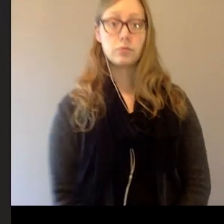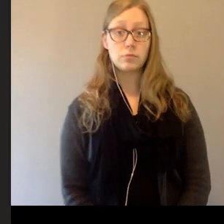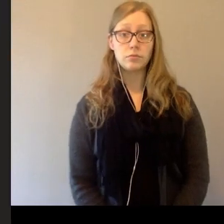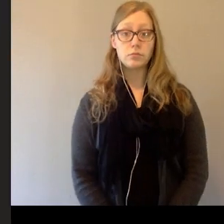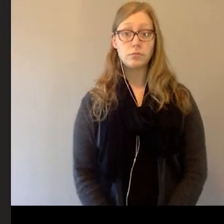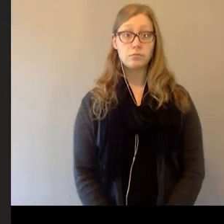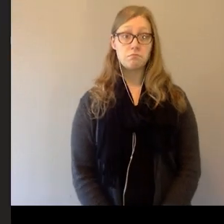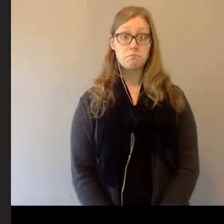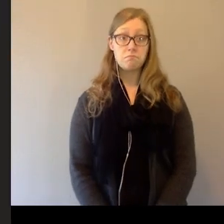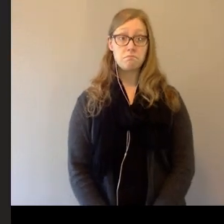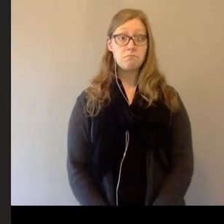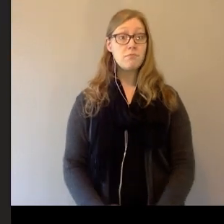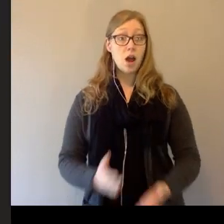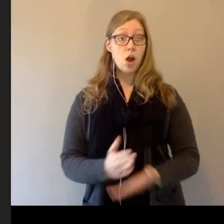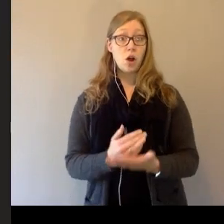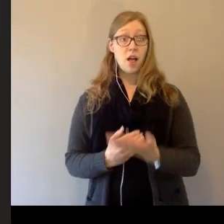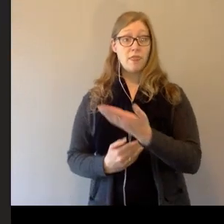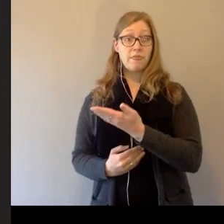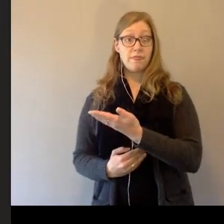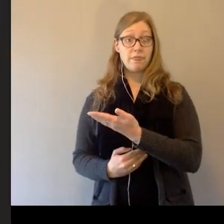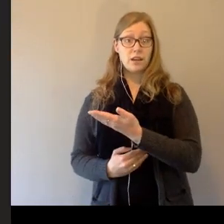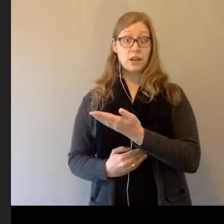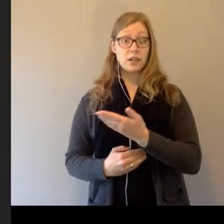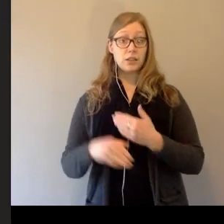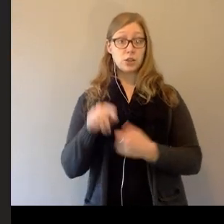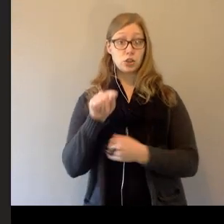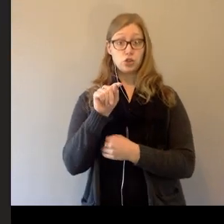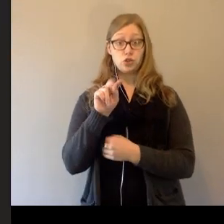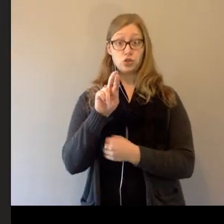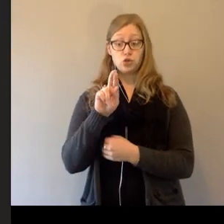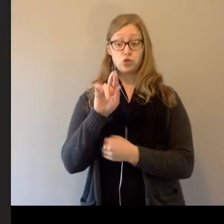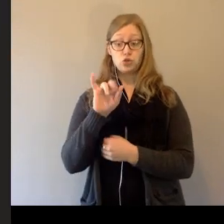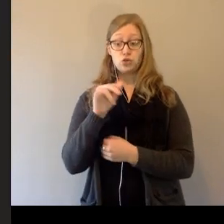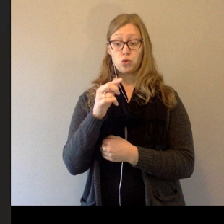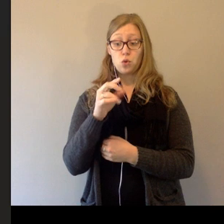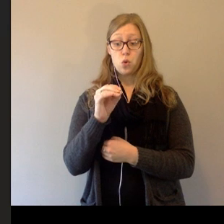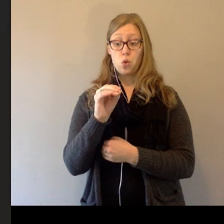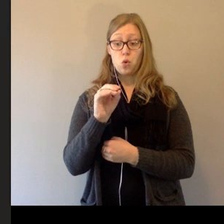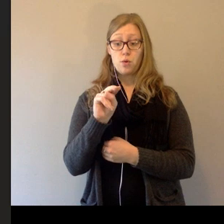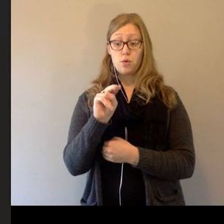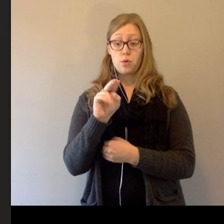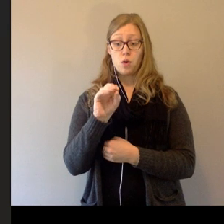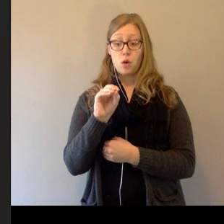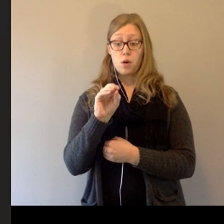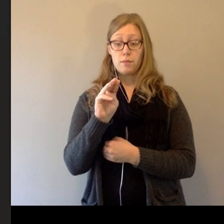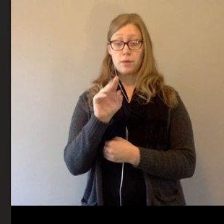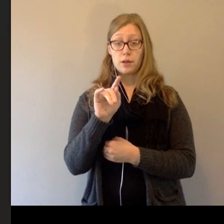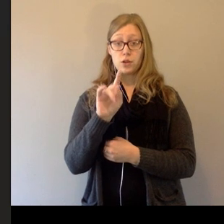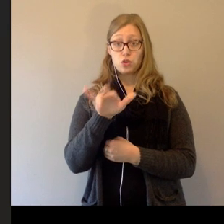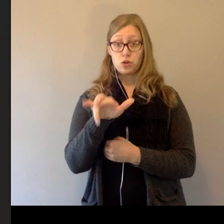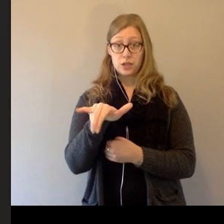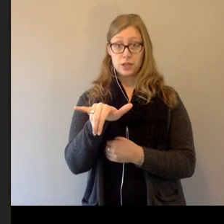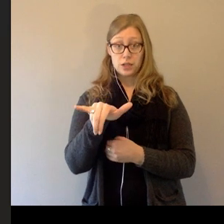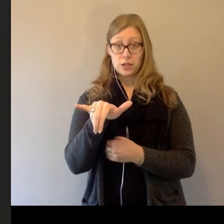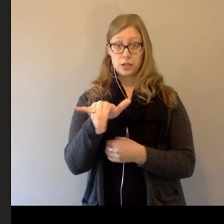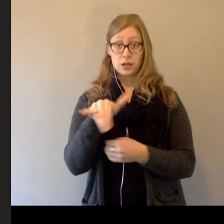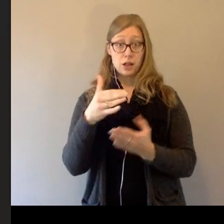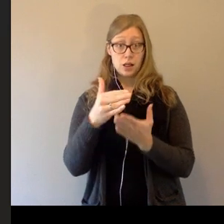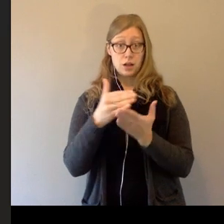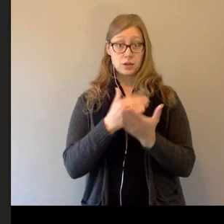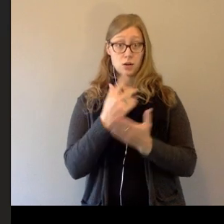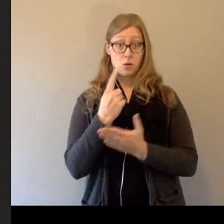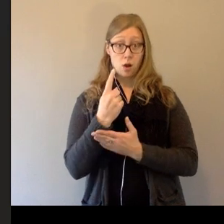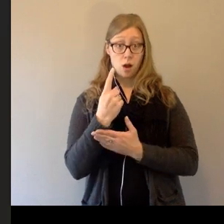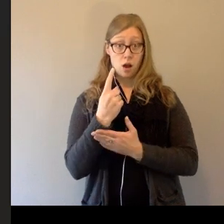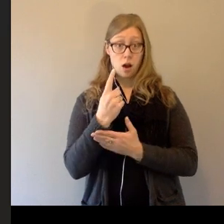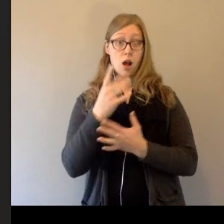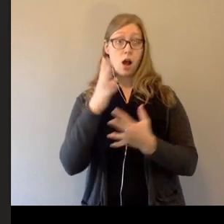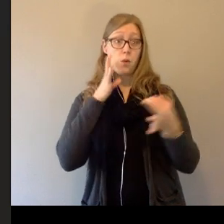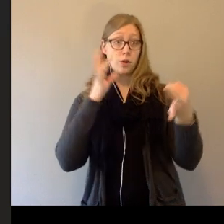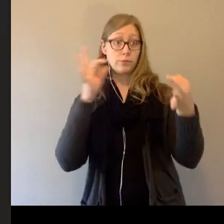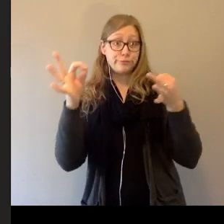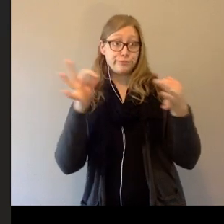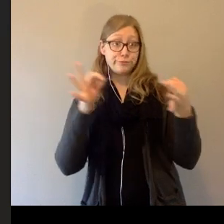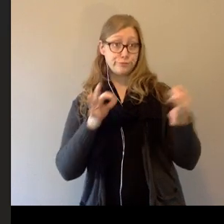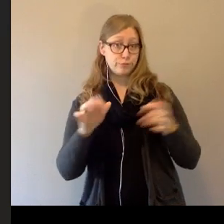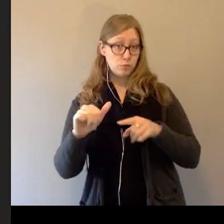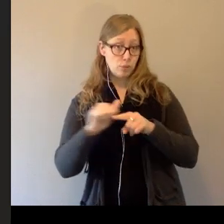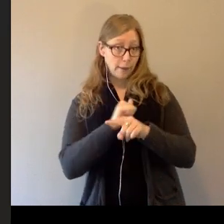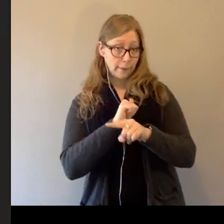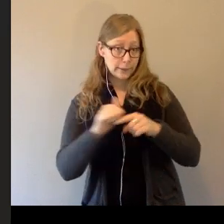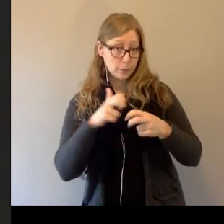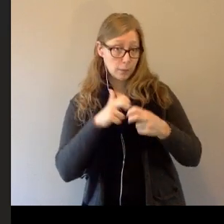All right, so this is trigonometry lesson 1, and I'm going to walk you through the practice problems that you've already